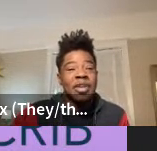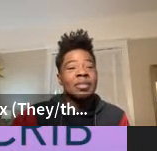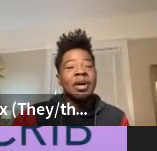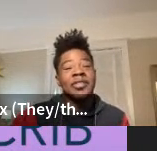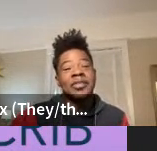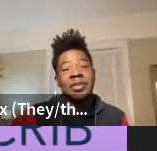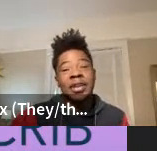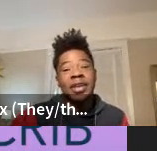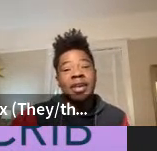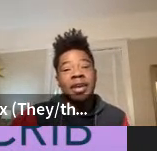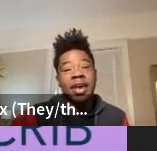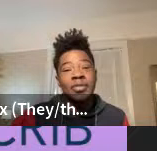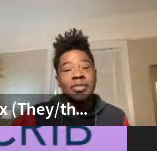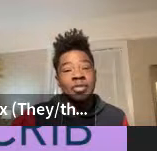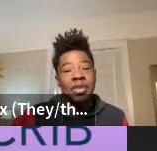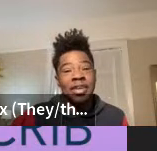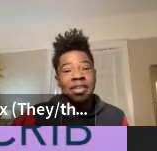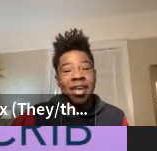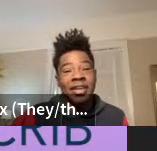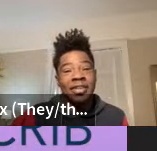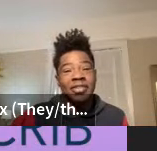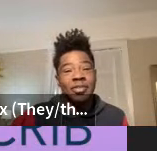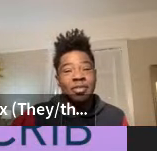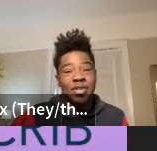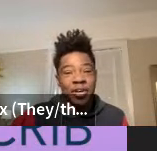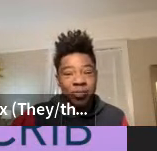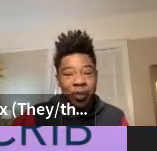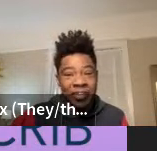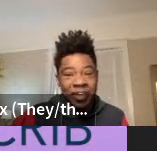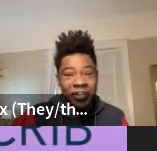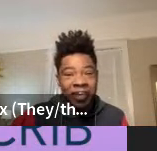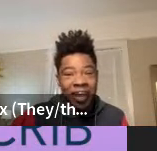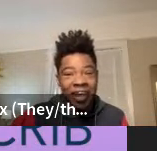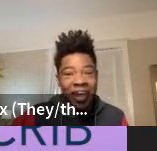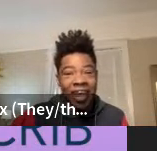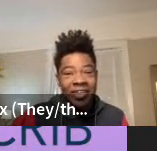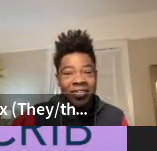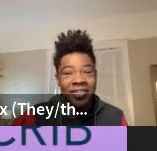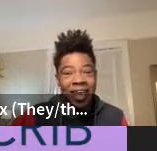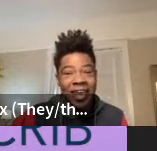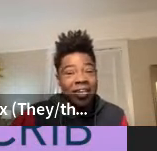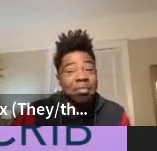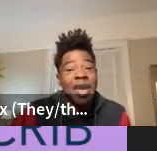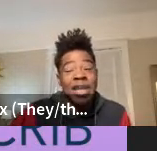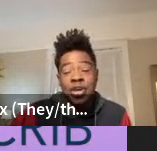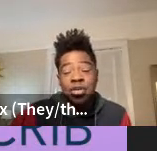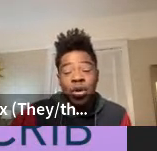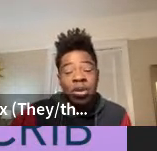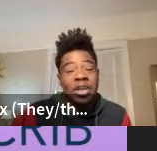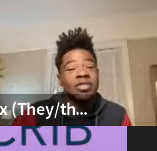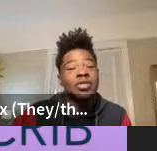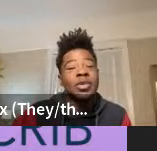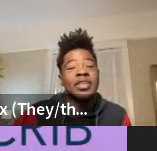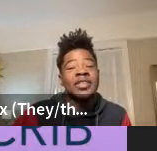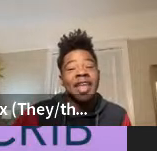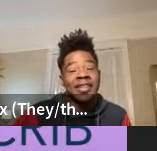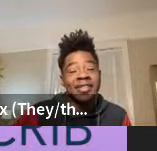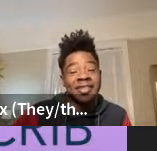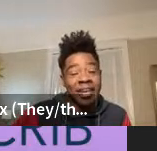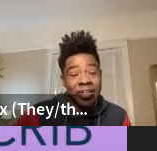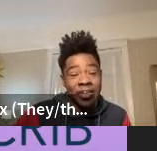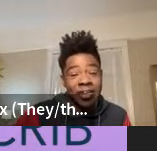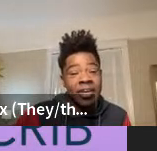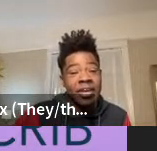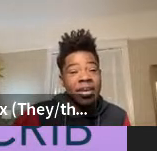as humanly possible. So we're really excited to share space here today and imagine what we can do with this